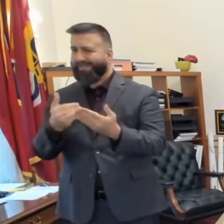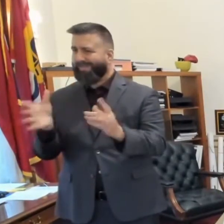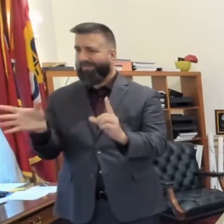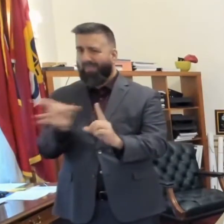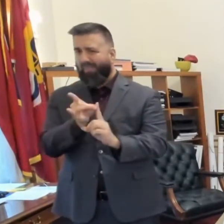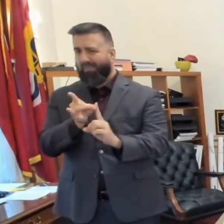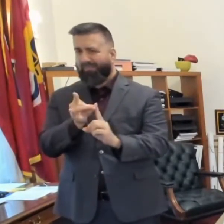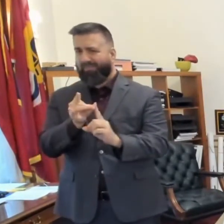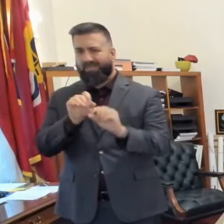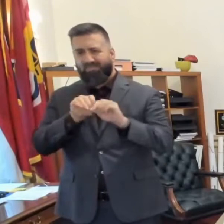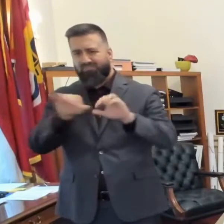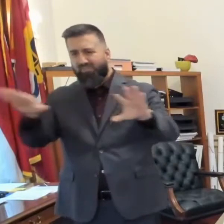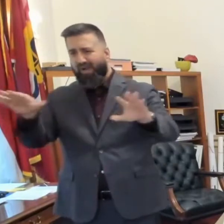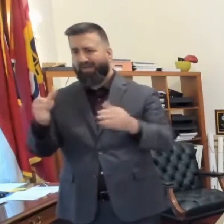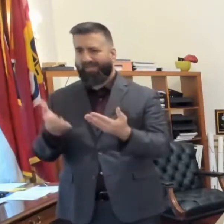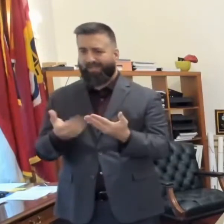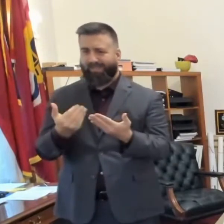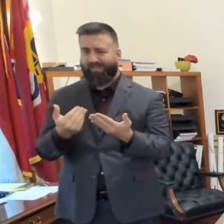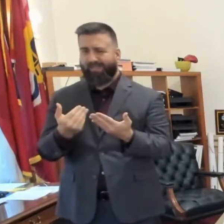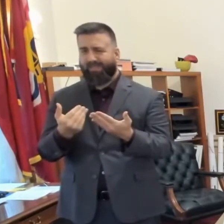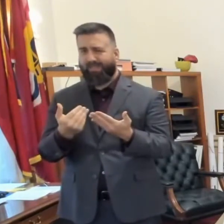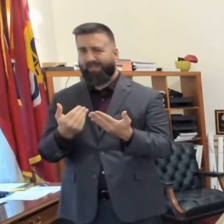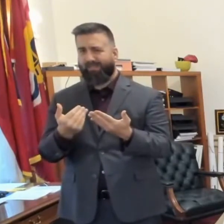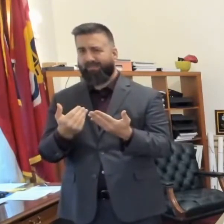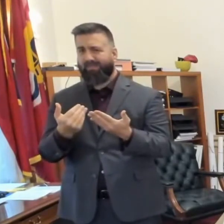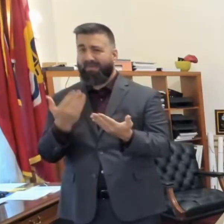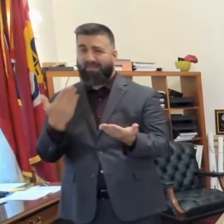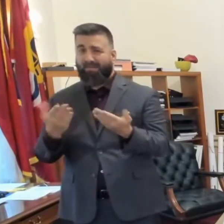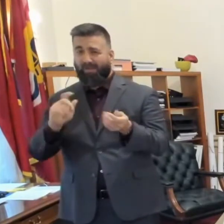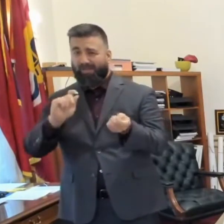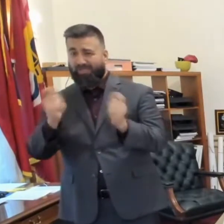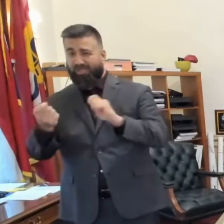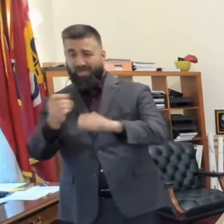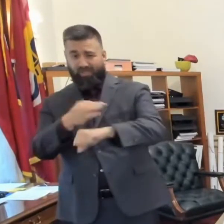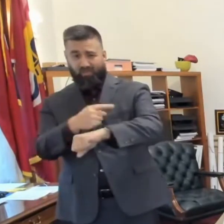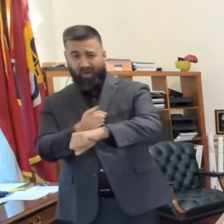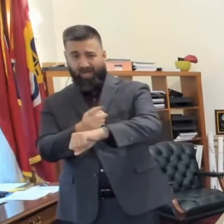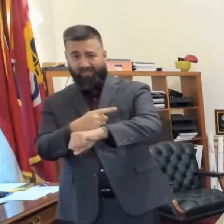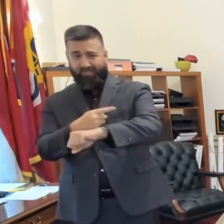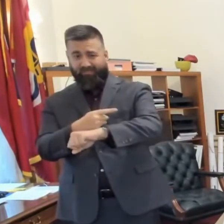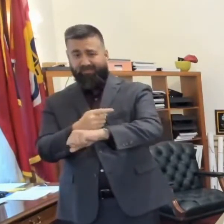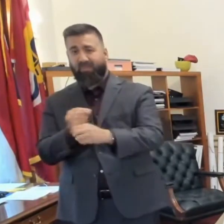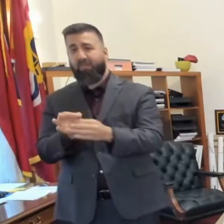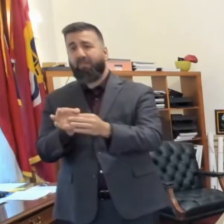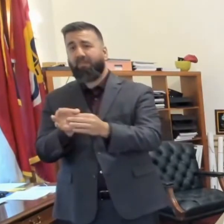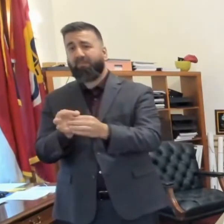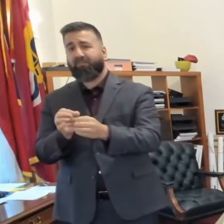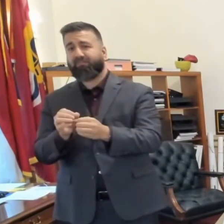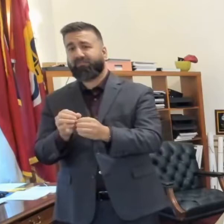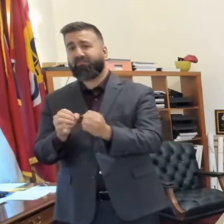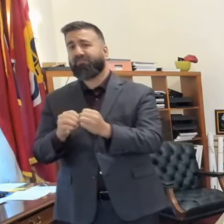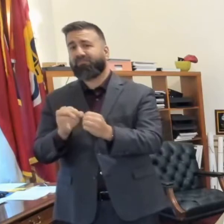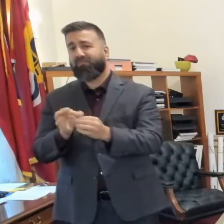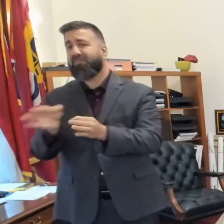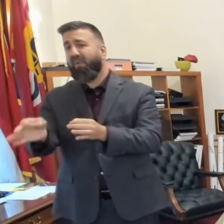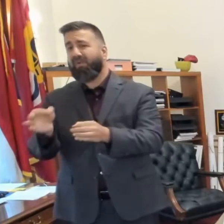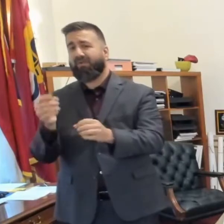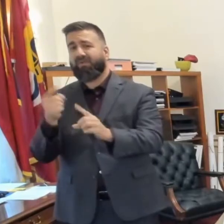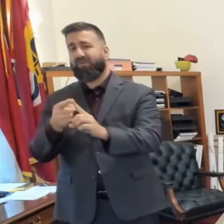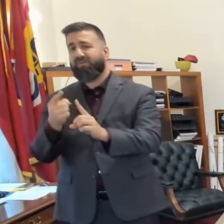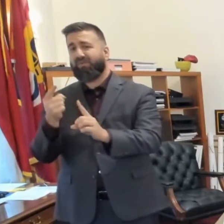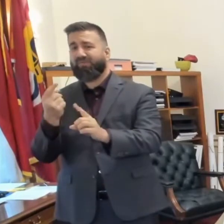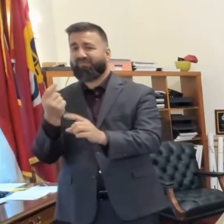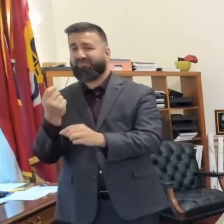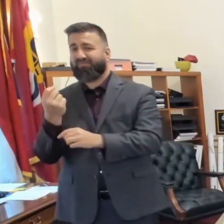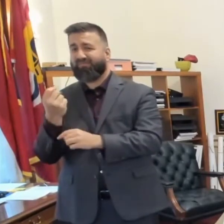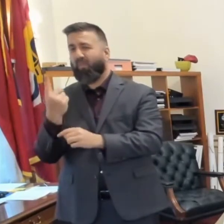I think people need to set their watches up so they think it's midnight when it's really 11 or when it's really 10. We're not going